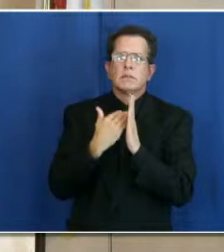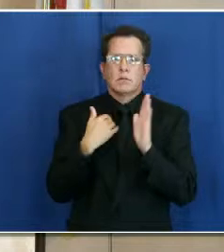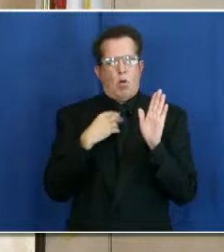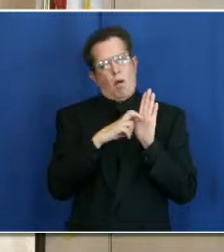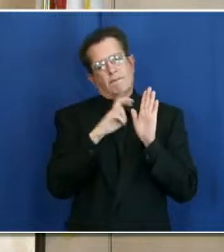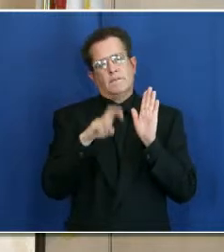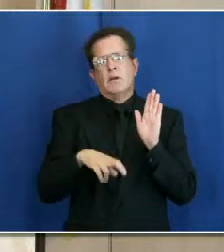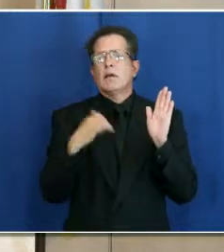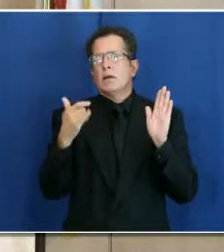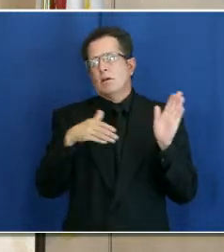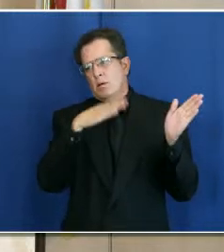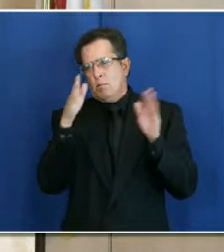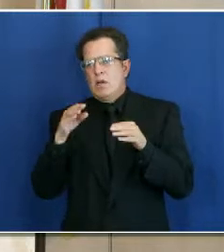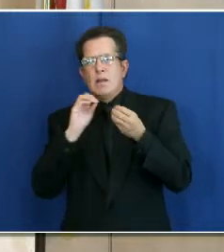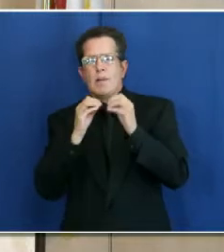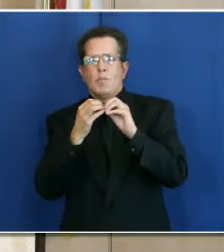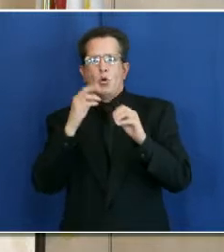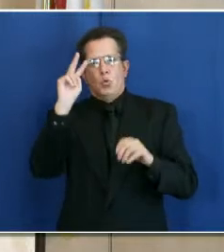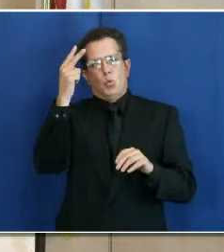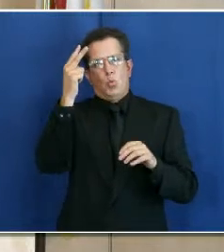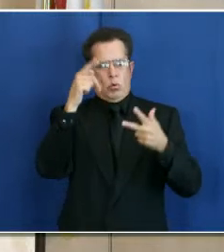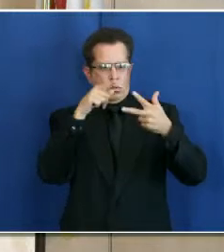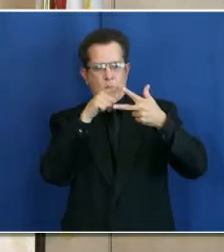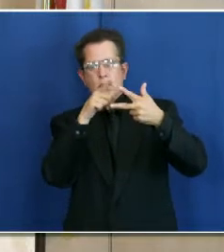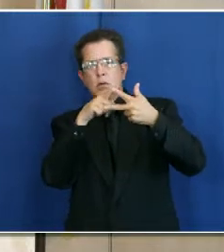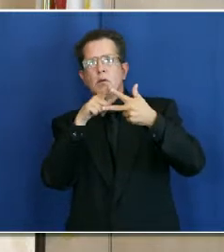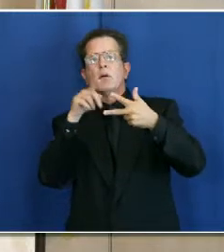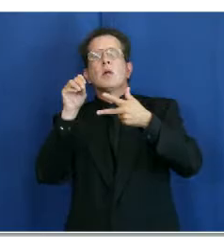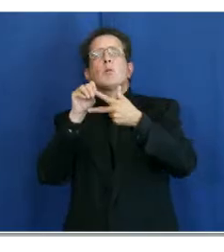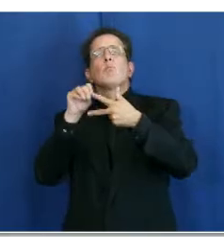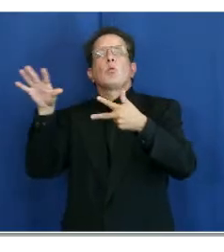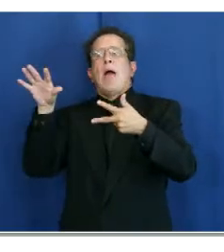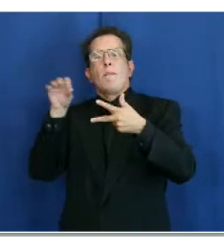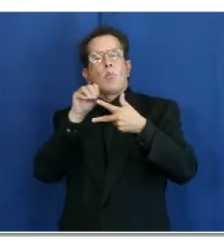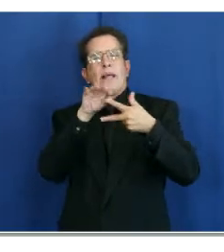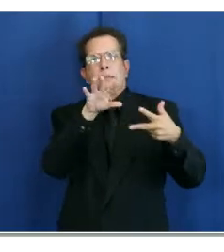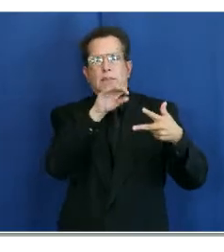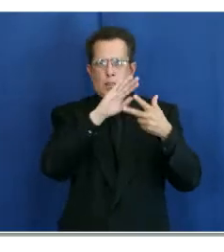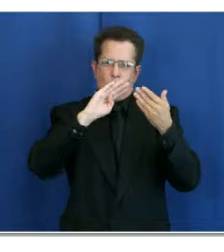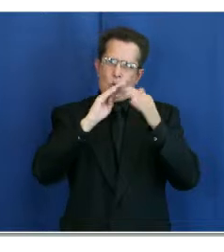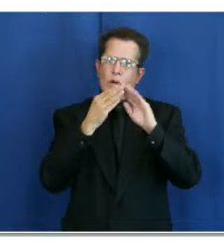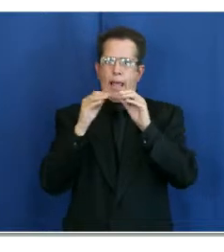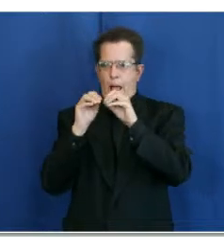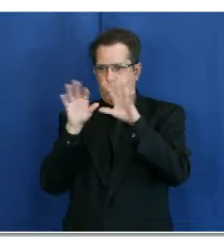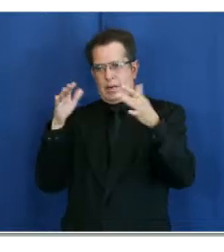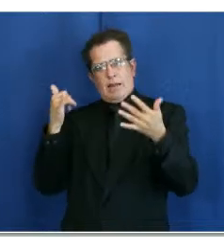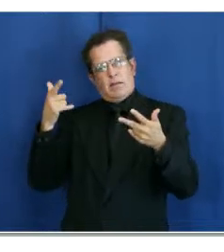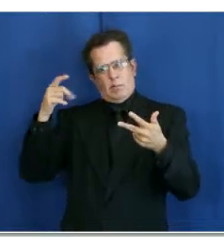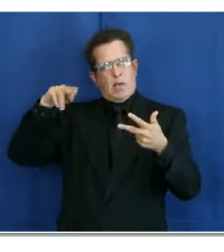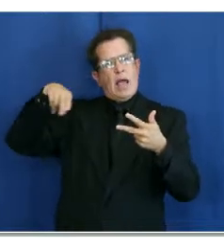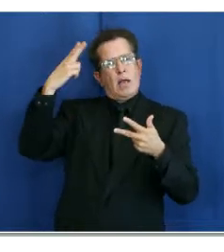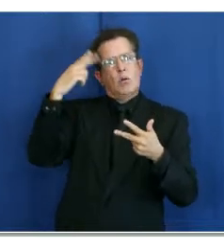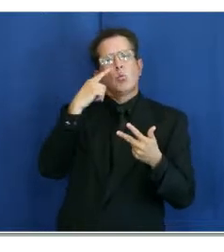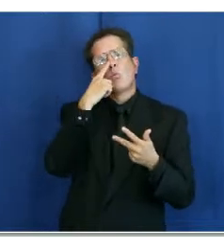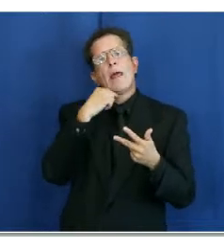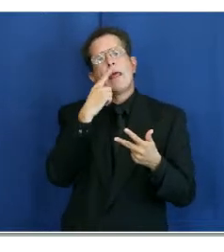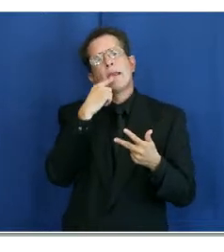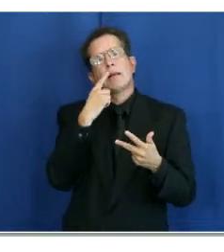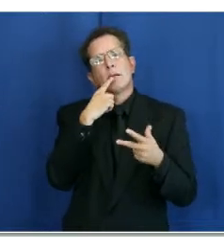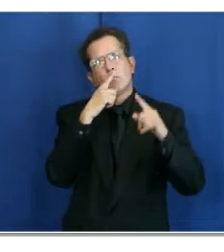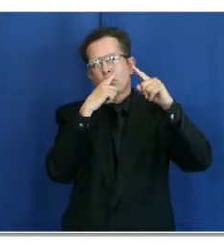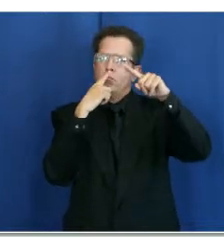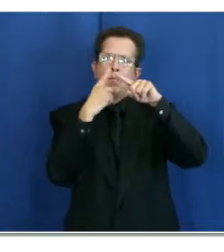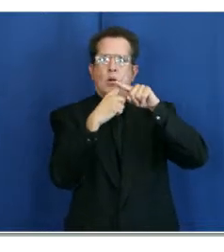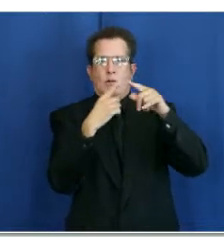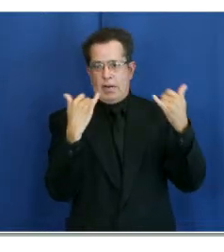2, which is related to community outbreaks and is abnormal and in the red. Today we are reporting 20